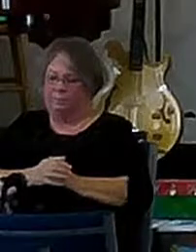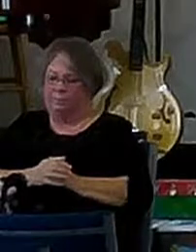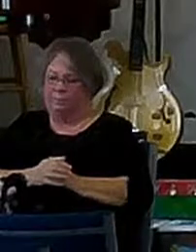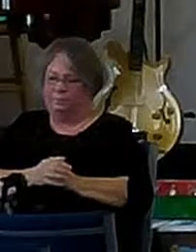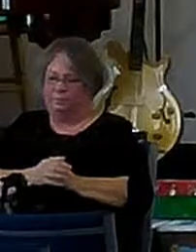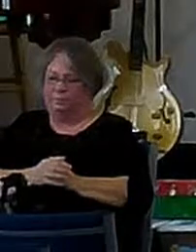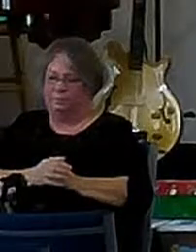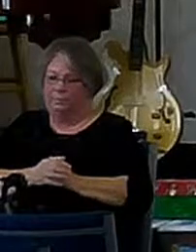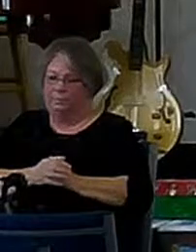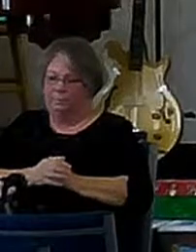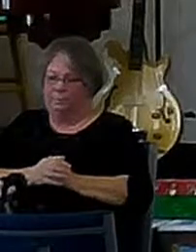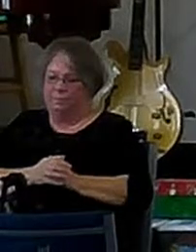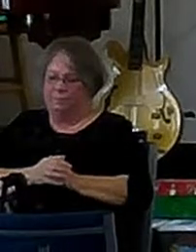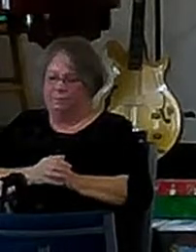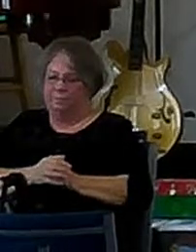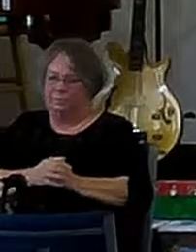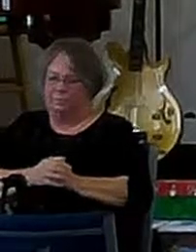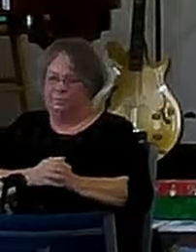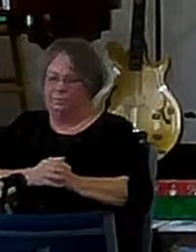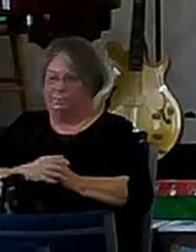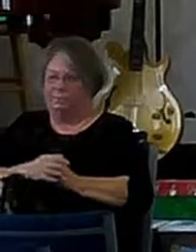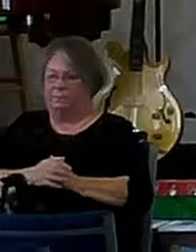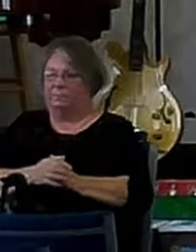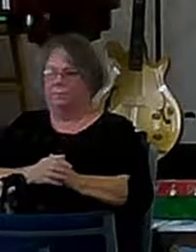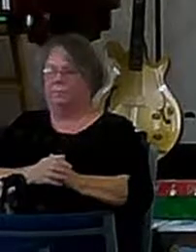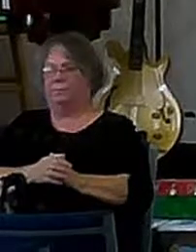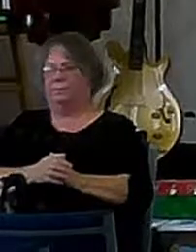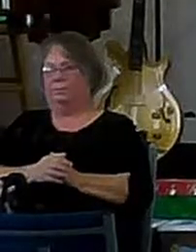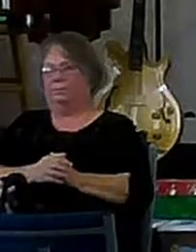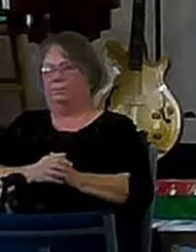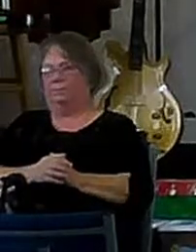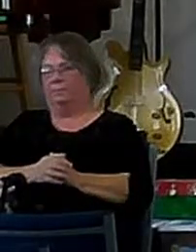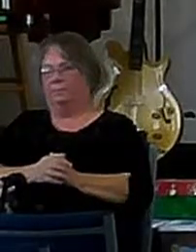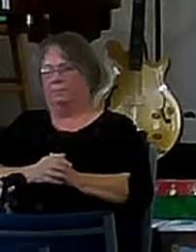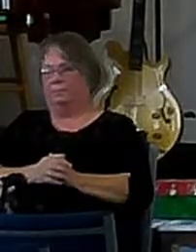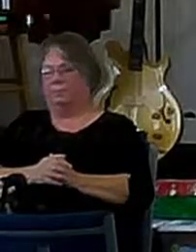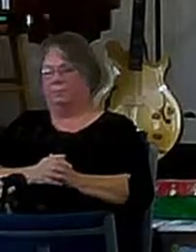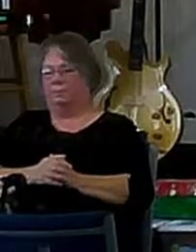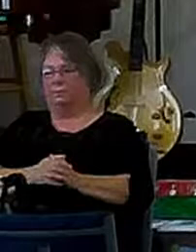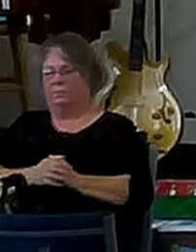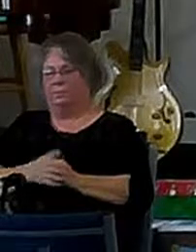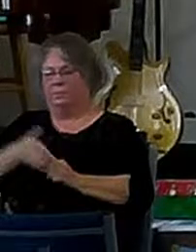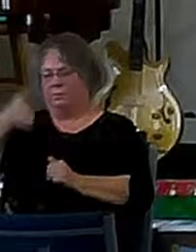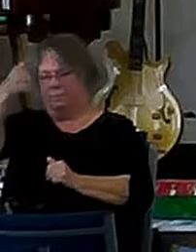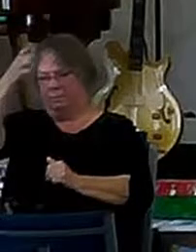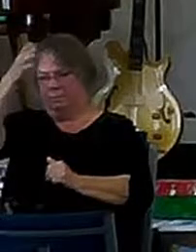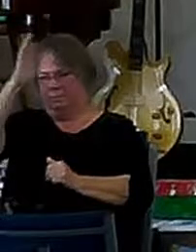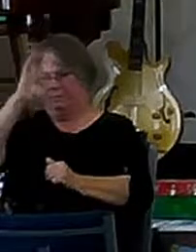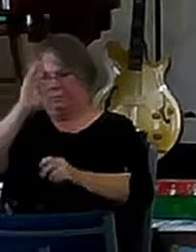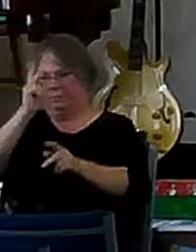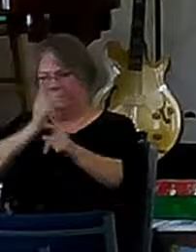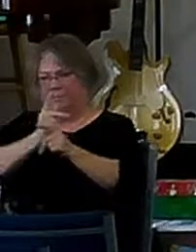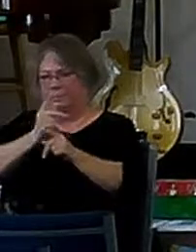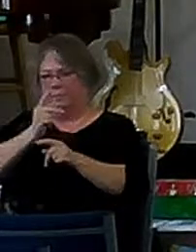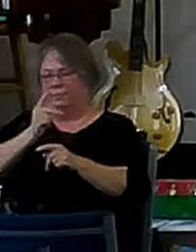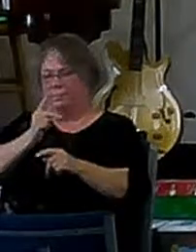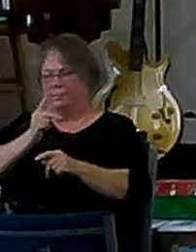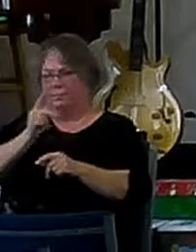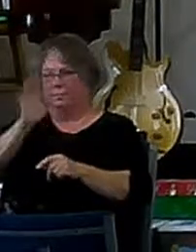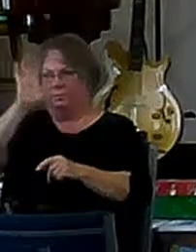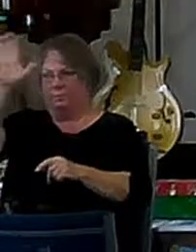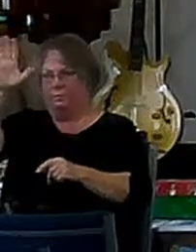forward in Romans chapter 9 is that the promises of God have been fully kept. They will be fully kept. They cannot not